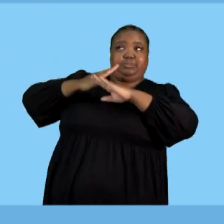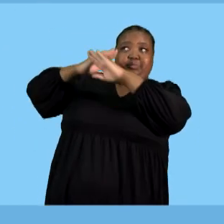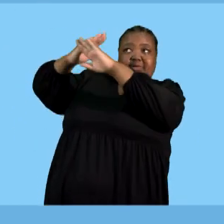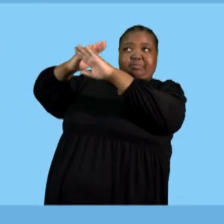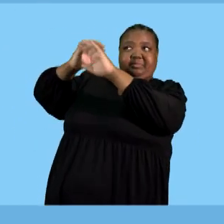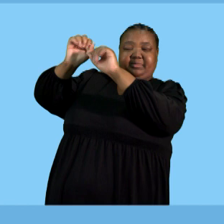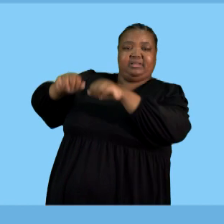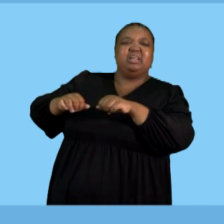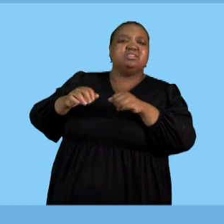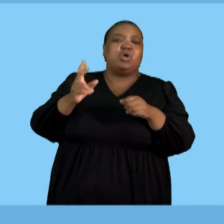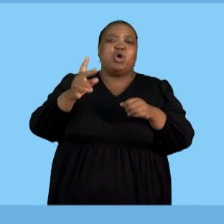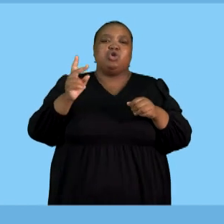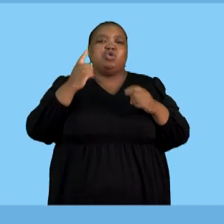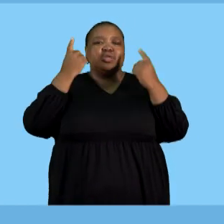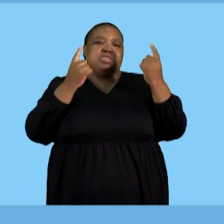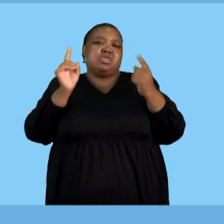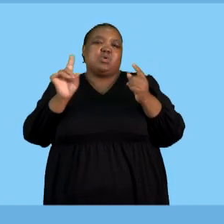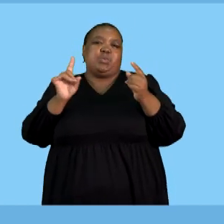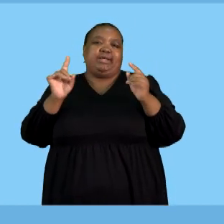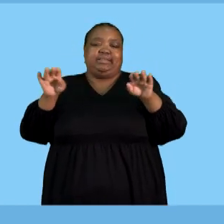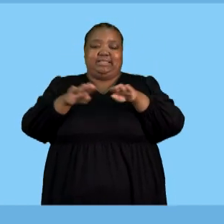through. We can also think of a table,